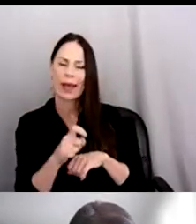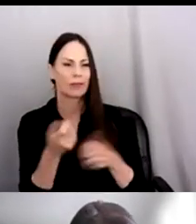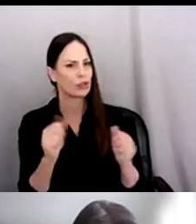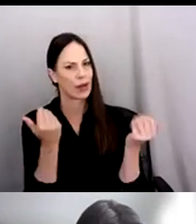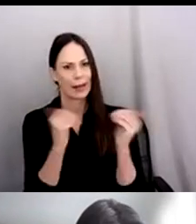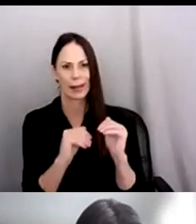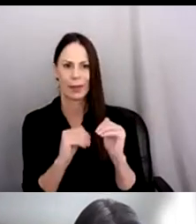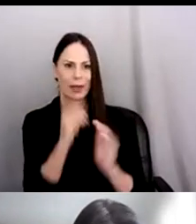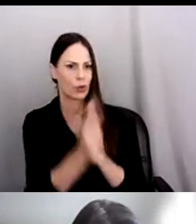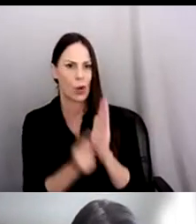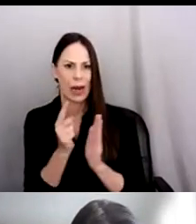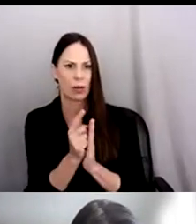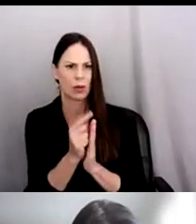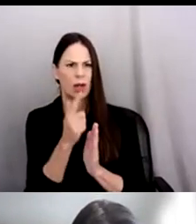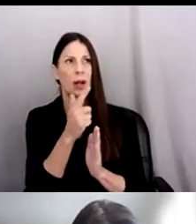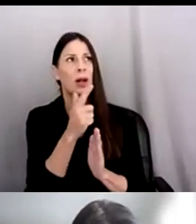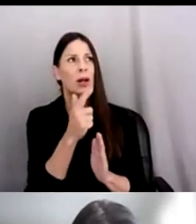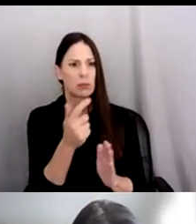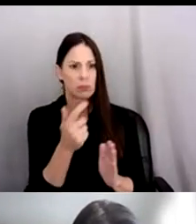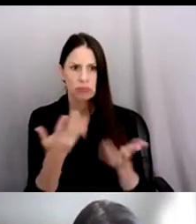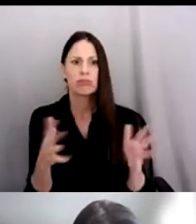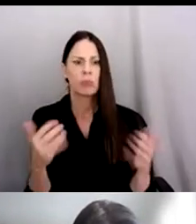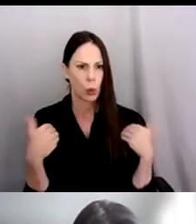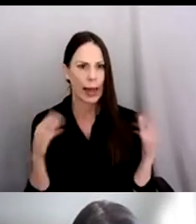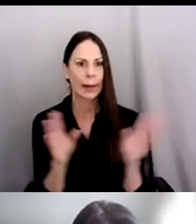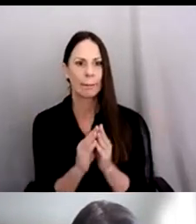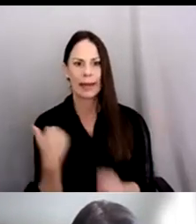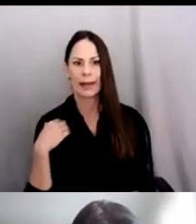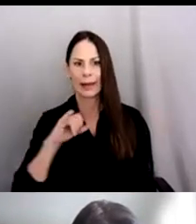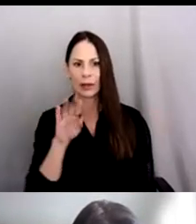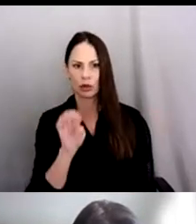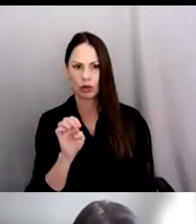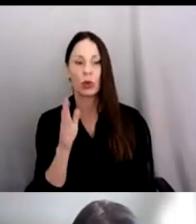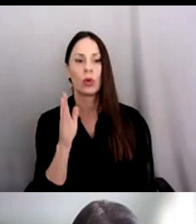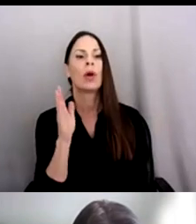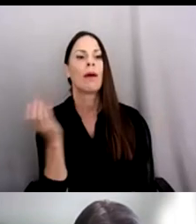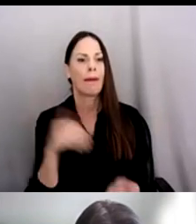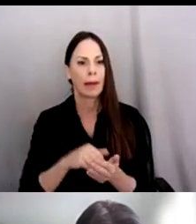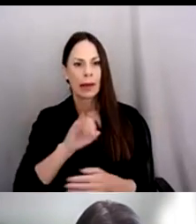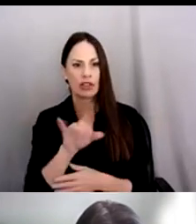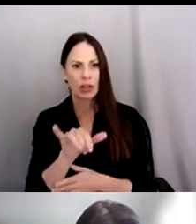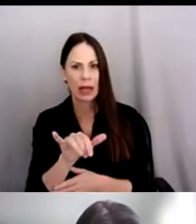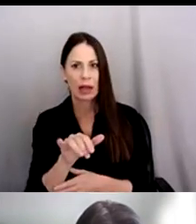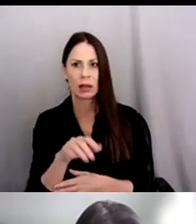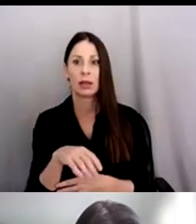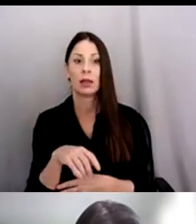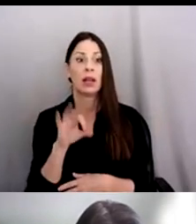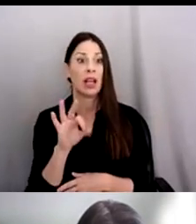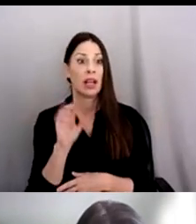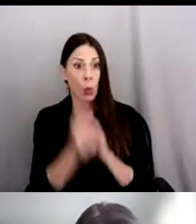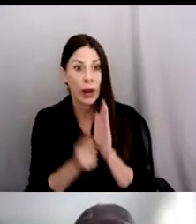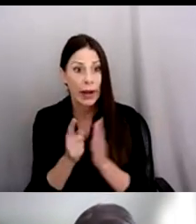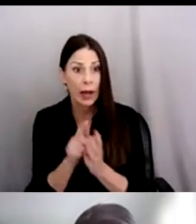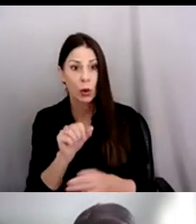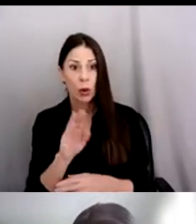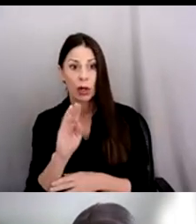a meeting in June, we're having a meeting in July. If we can do an hour in August, then we'll have our next 3-hour meeting